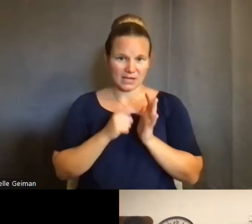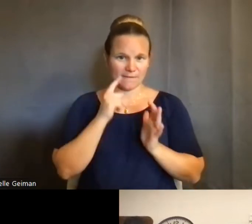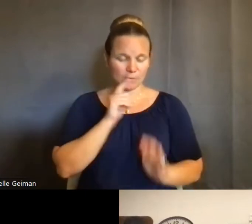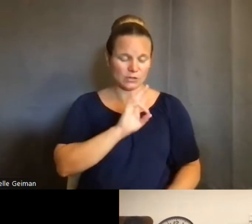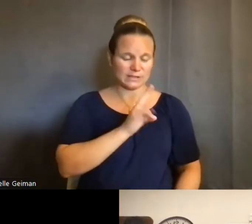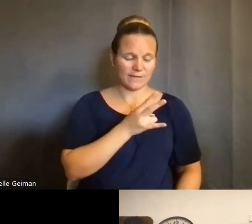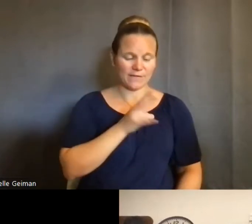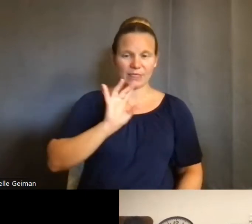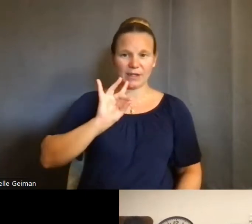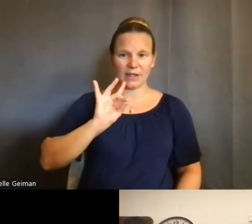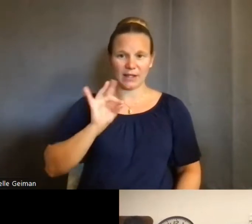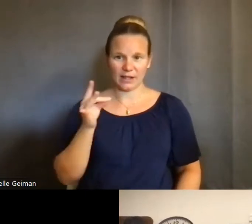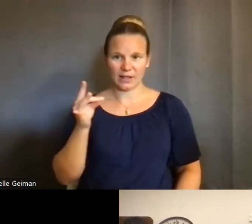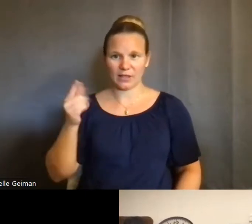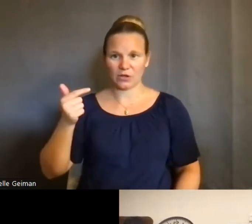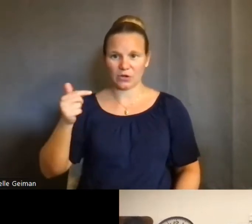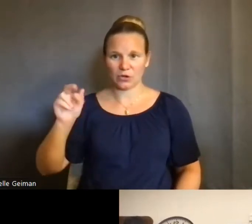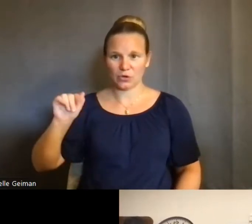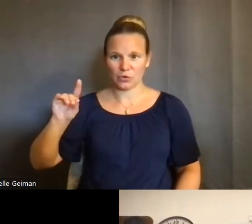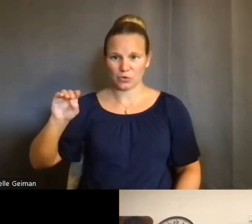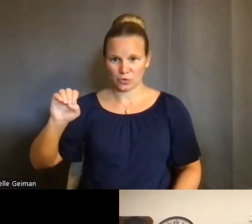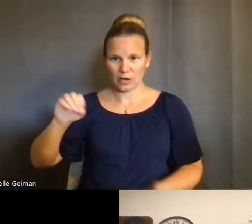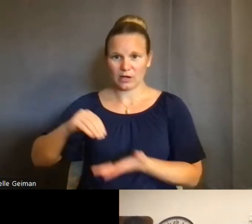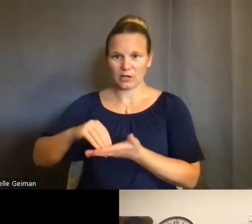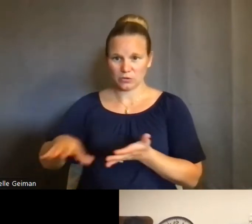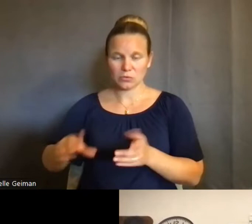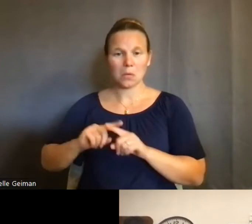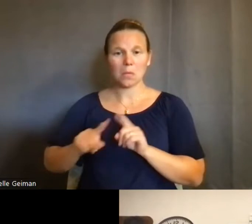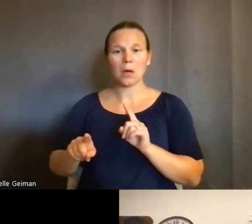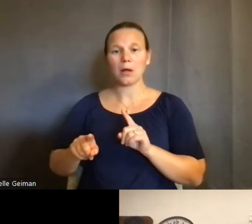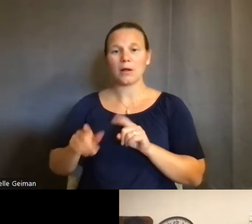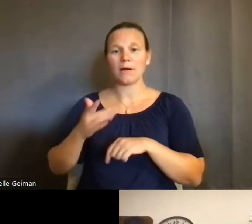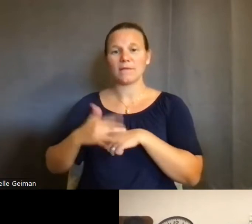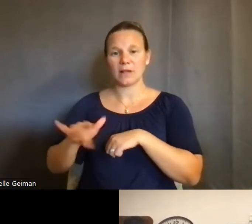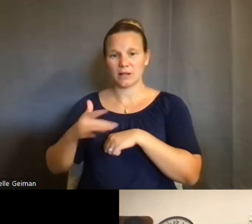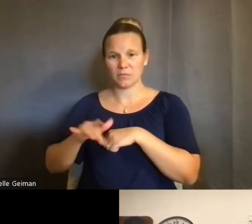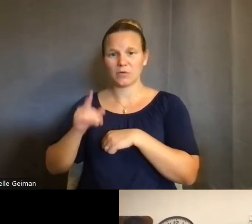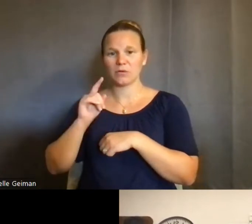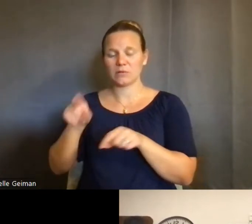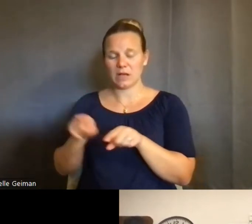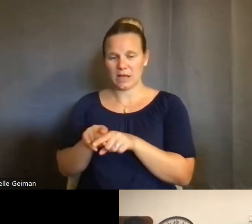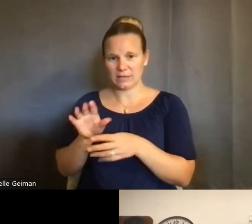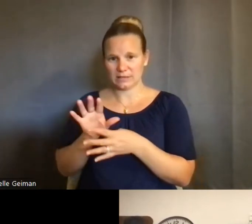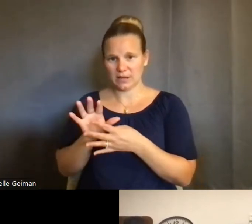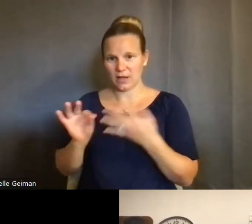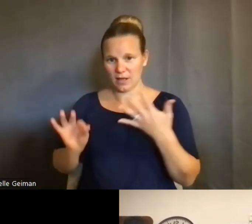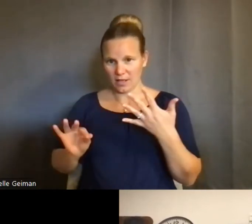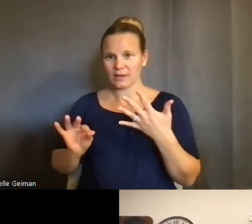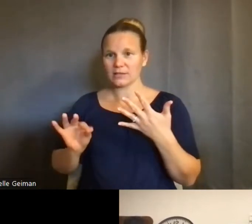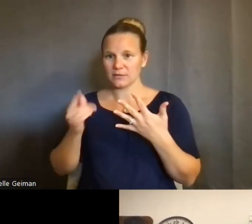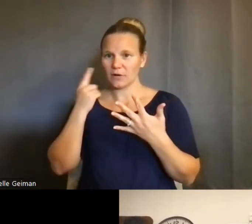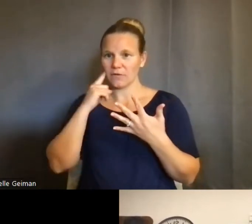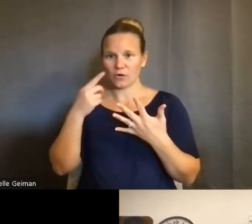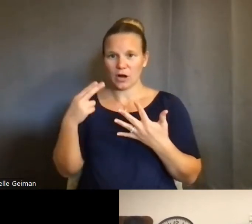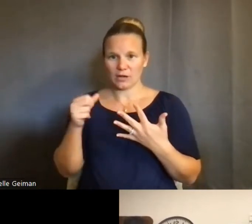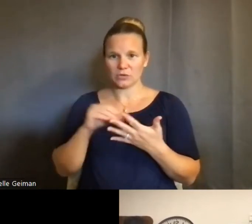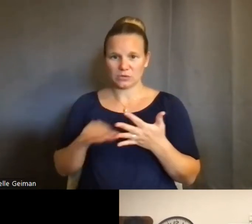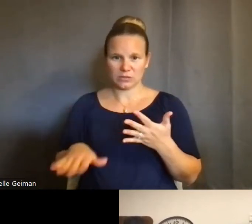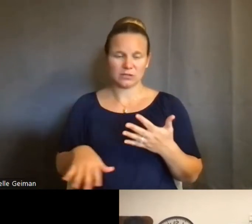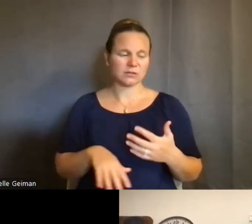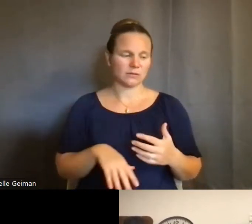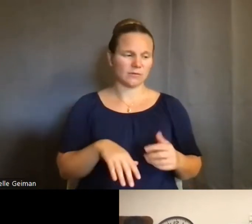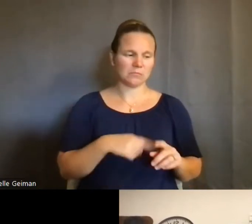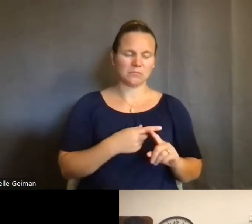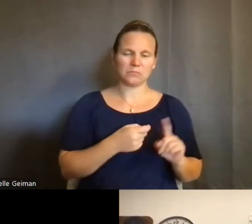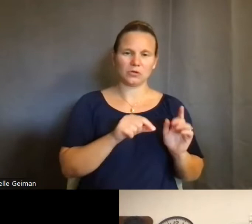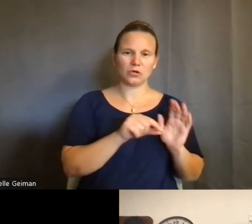students, but also open to as an elective for high school students from grades 9 through 12. Right now, that band